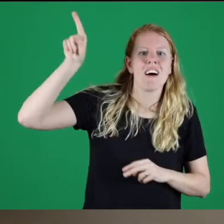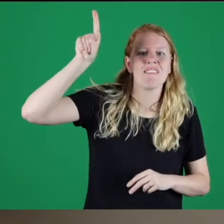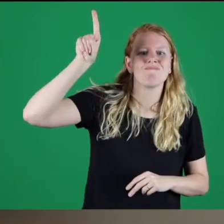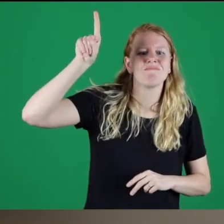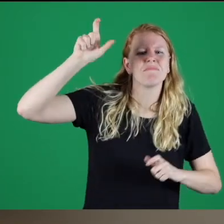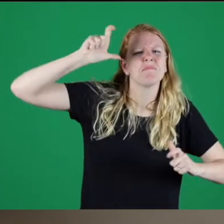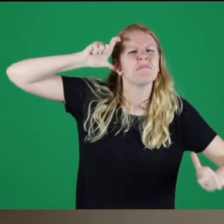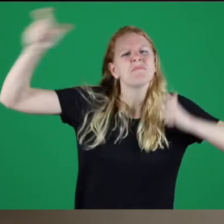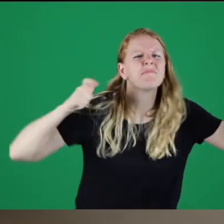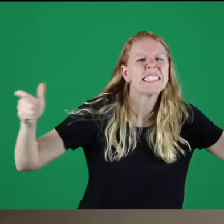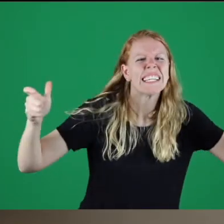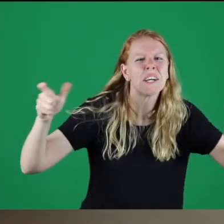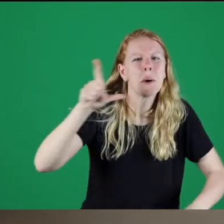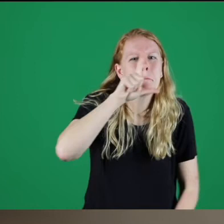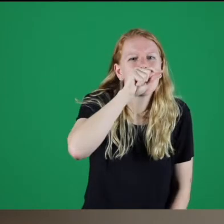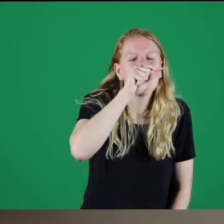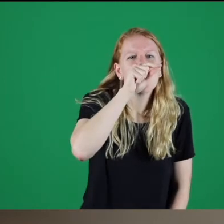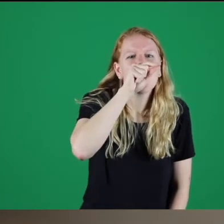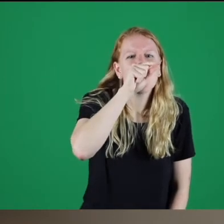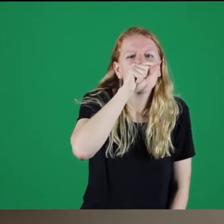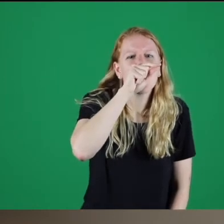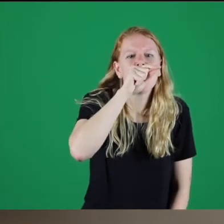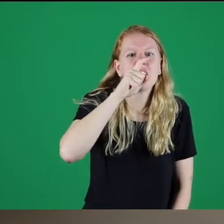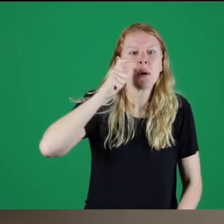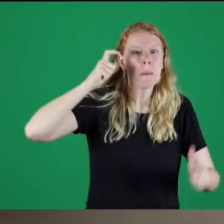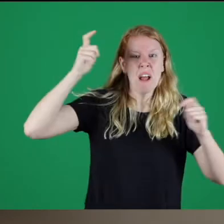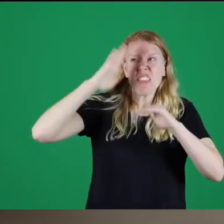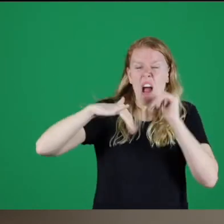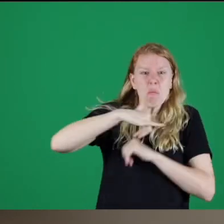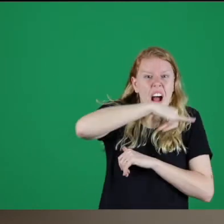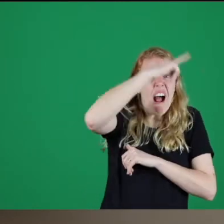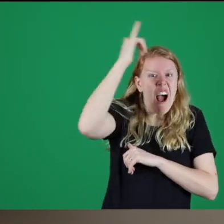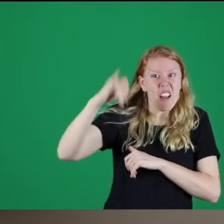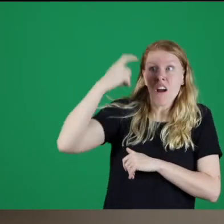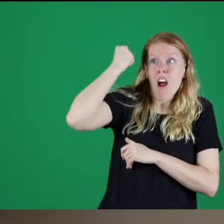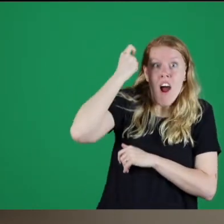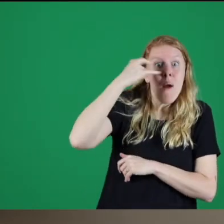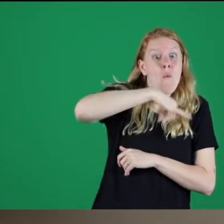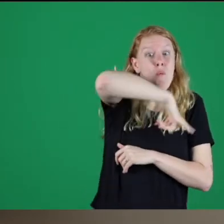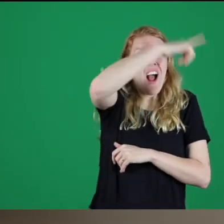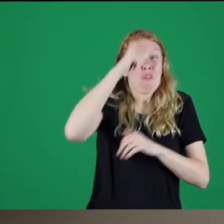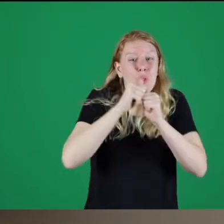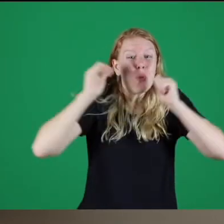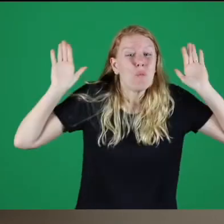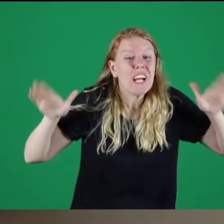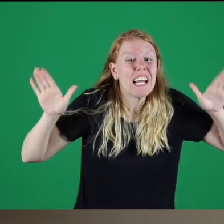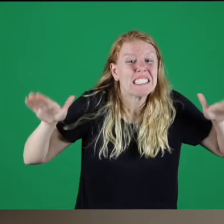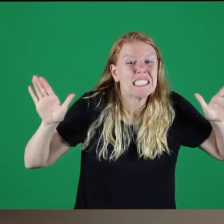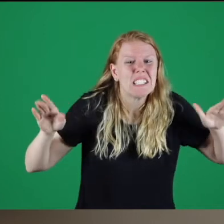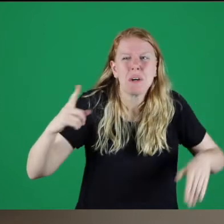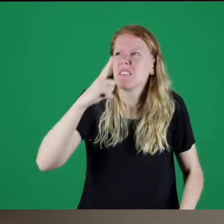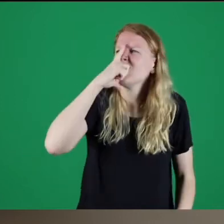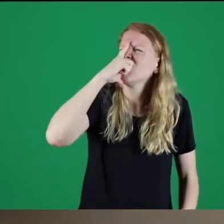sky was a giant bird. A bird bigger than a whale. In fact, it was like a whale with wings.